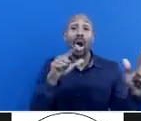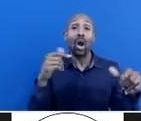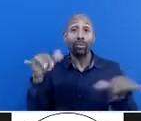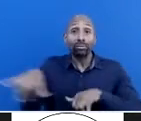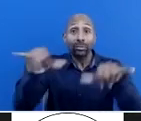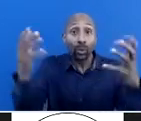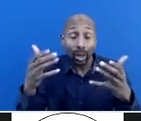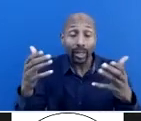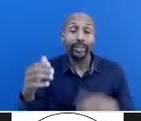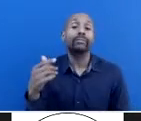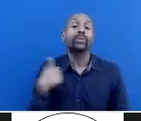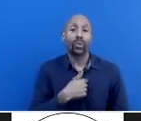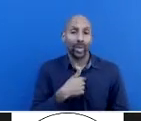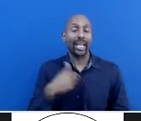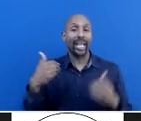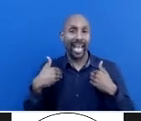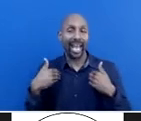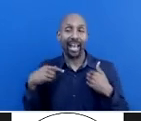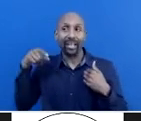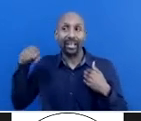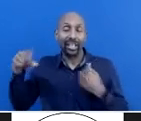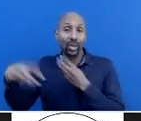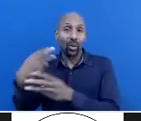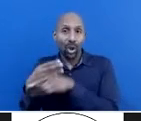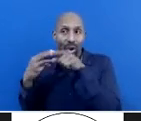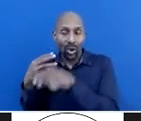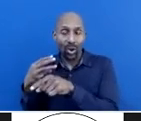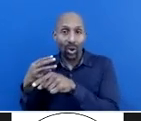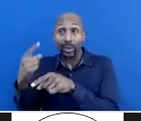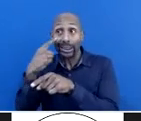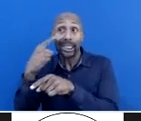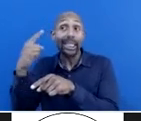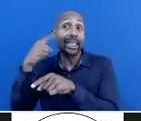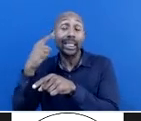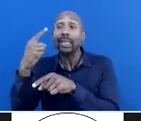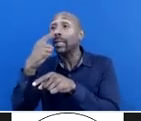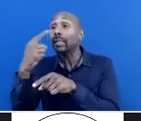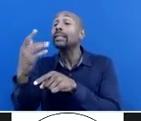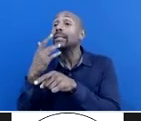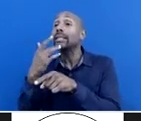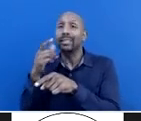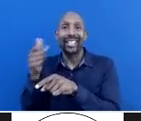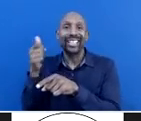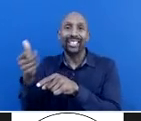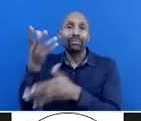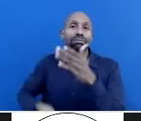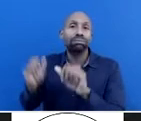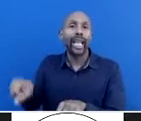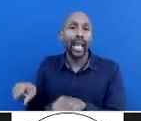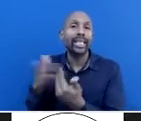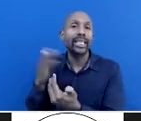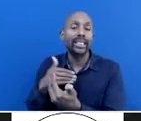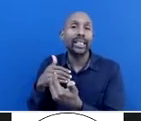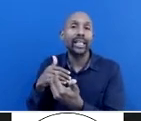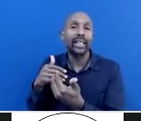with our senses is a vanishing, perishable, illusory world. The